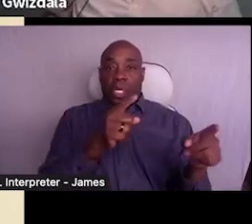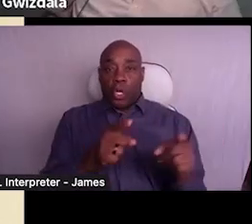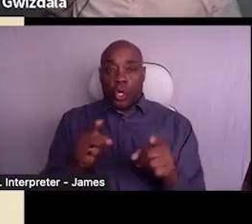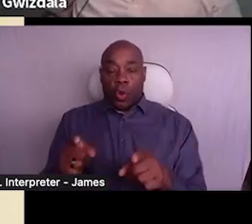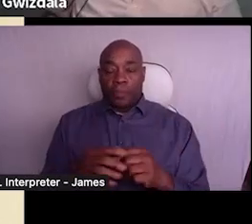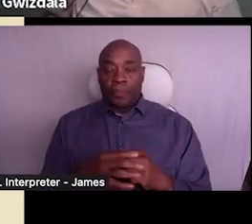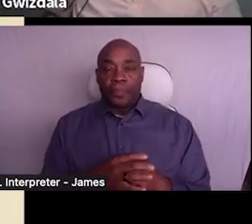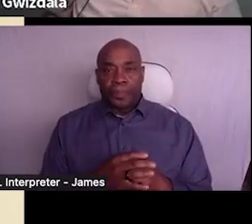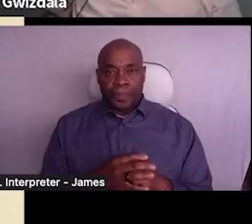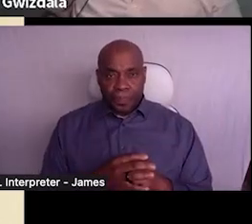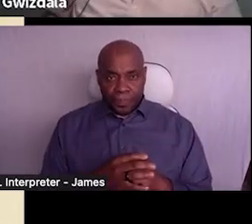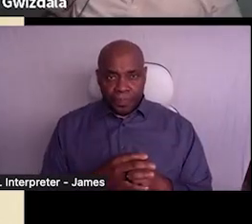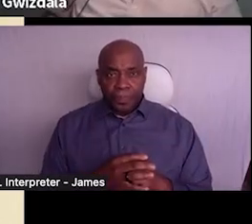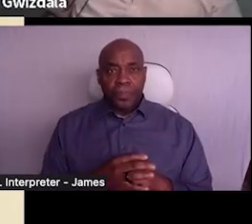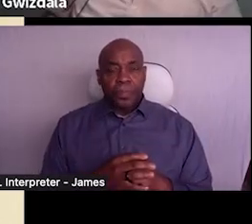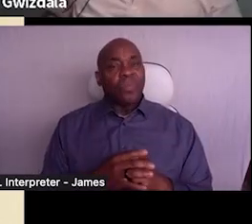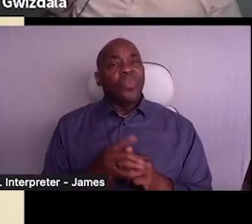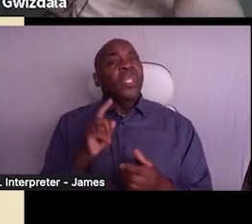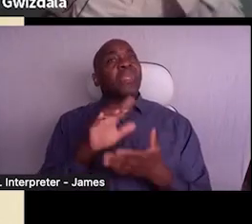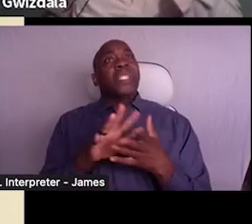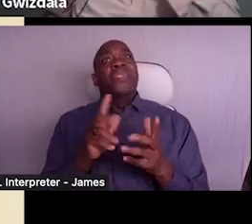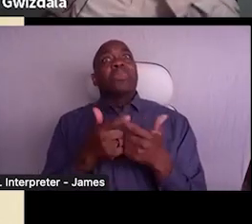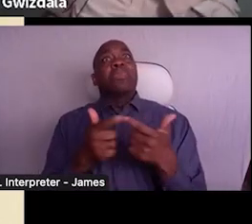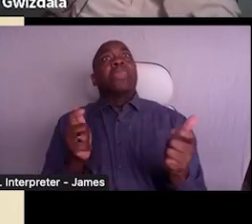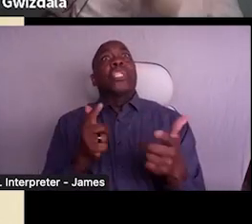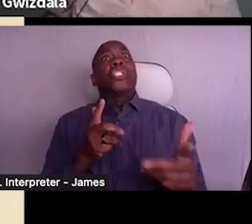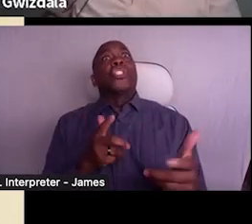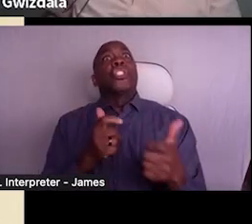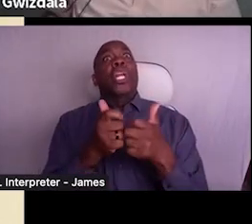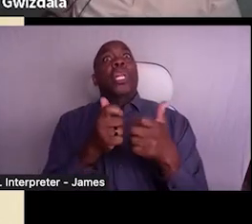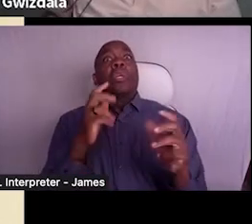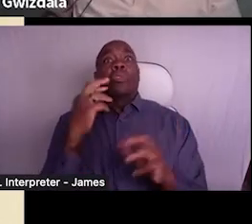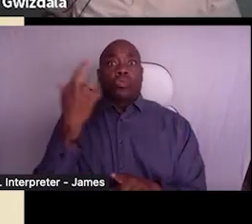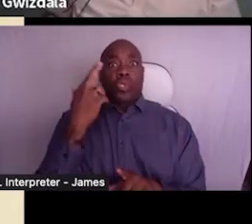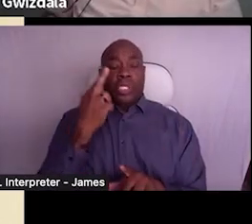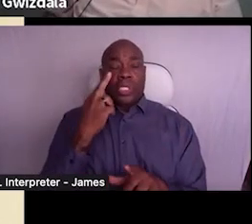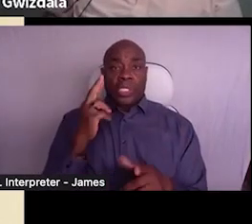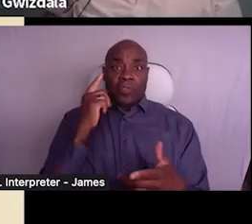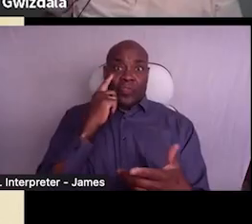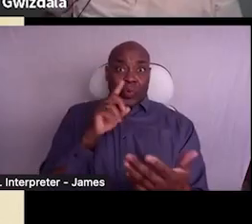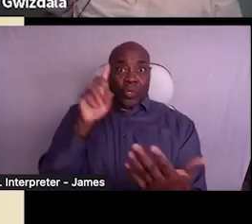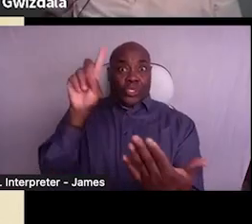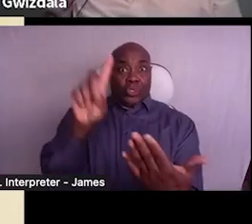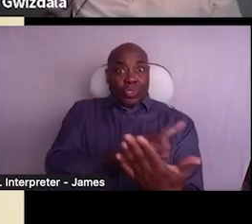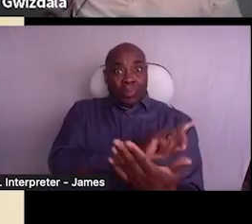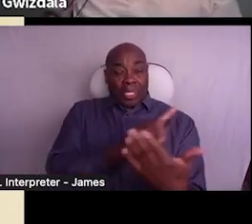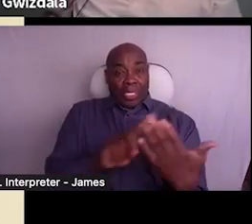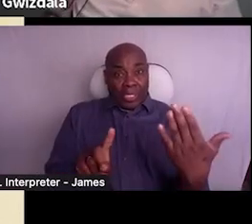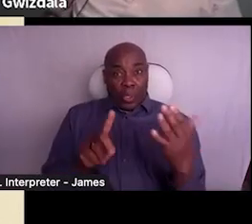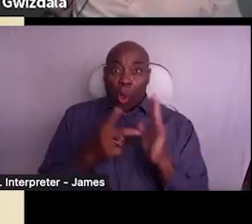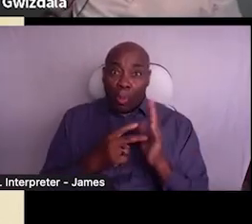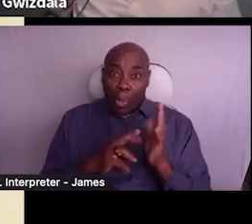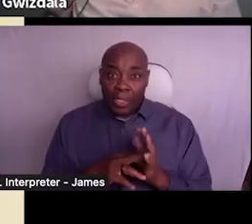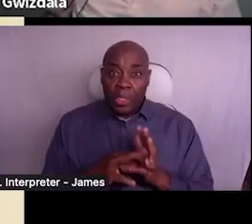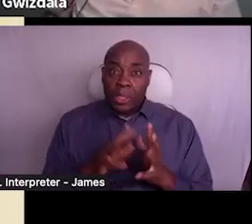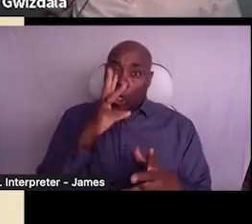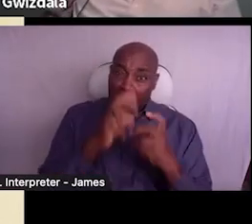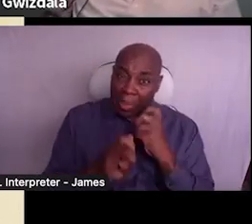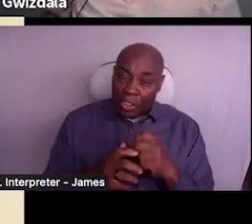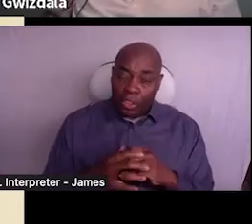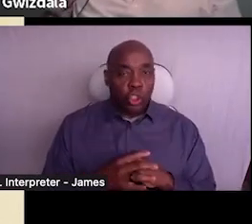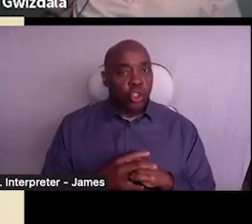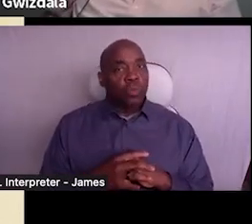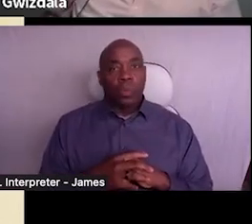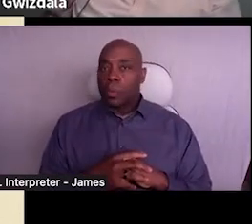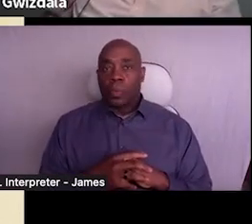believe that the biggest challenge and the biggest reason for that discrimination is not maliciousness, but it's a lack